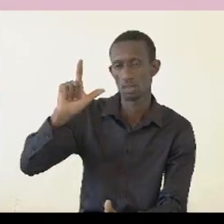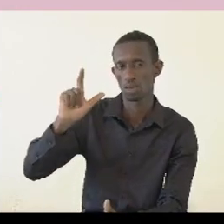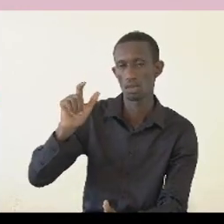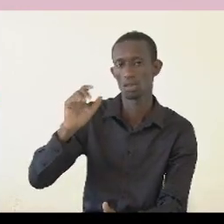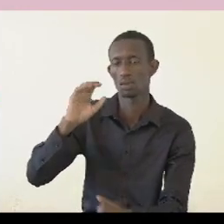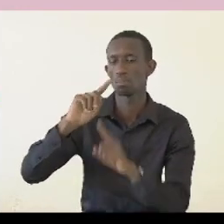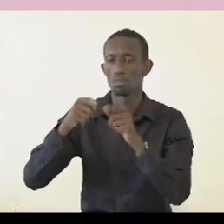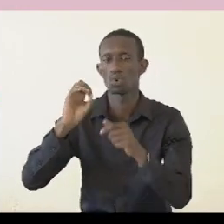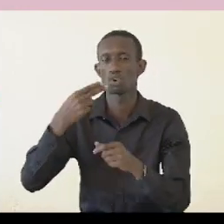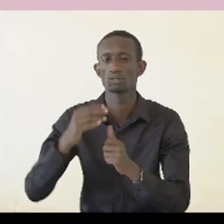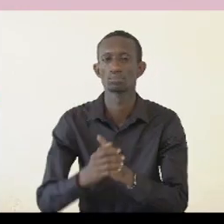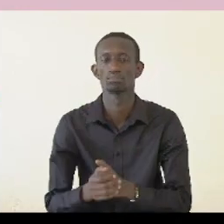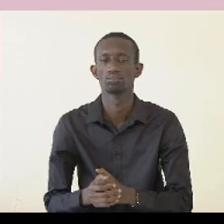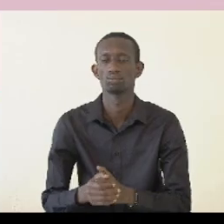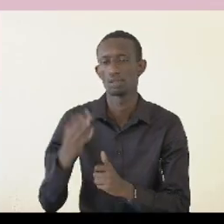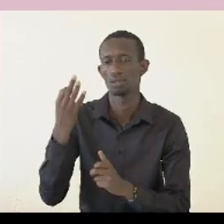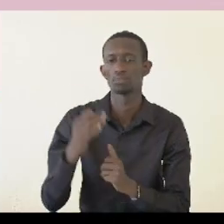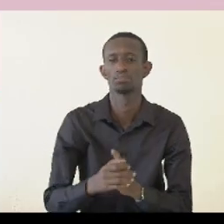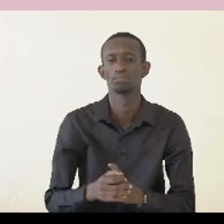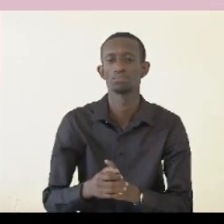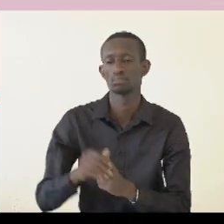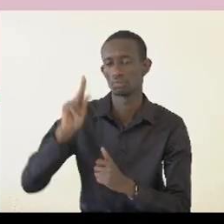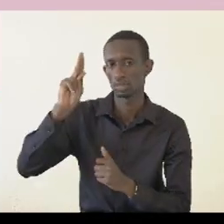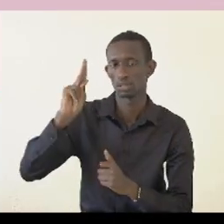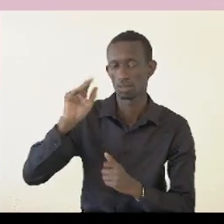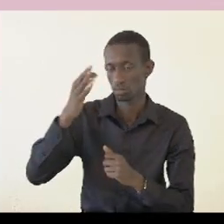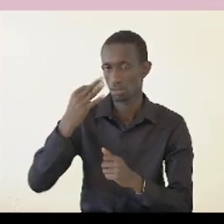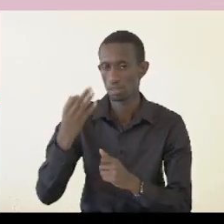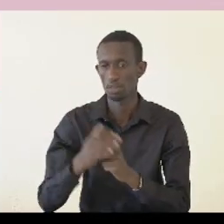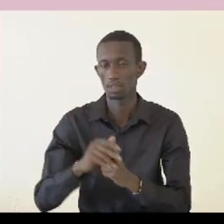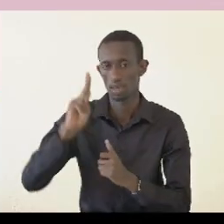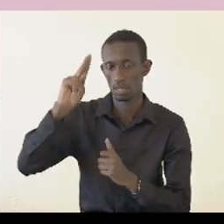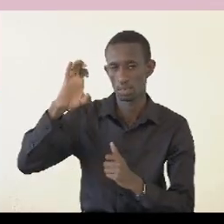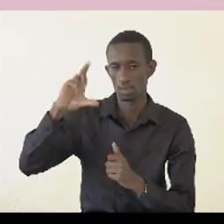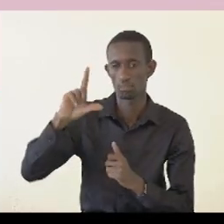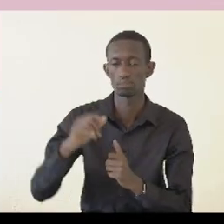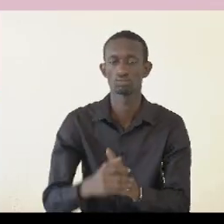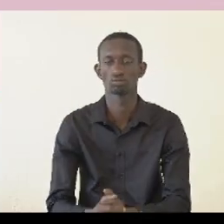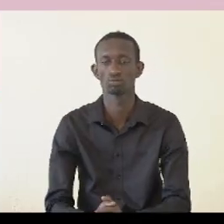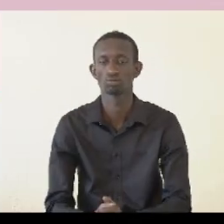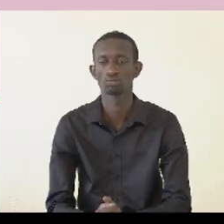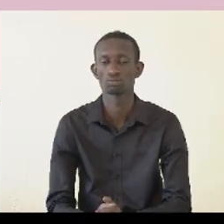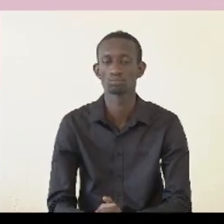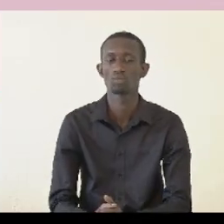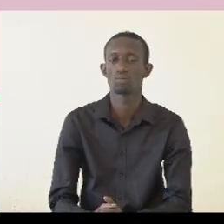Al bracket OH3, and number 3, KCl.